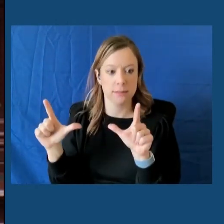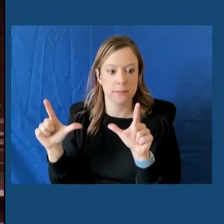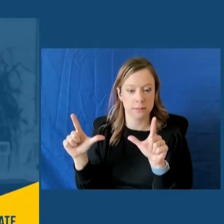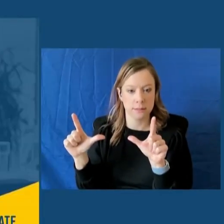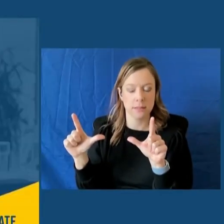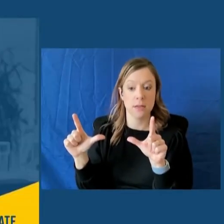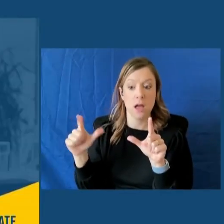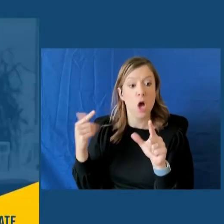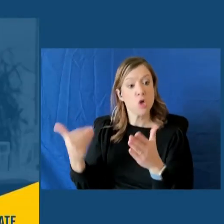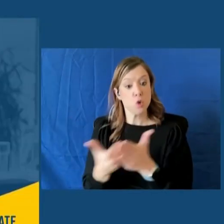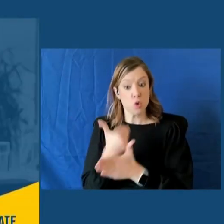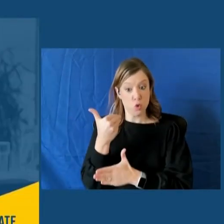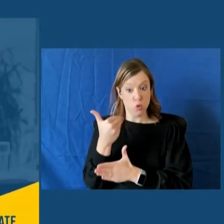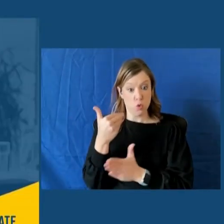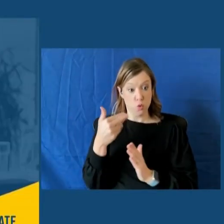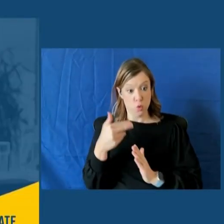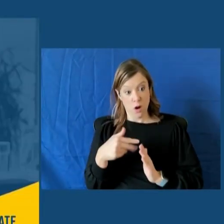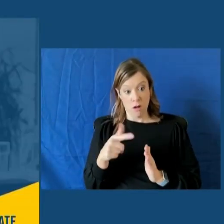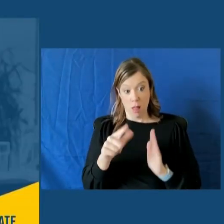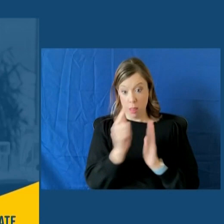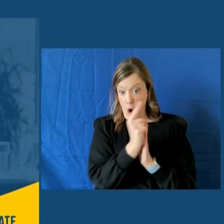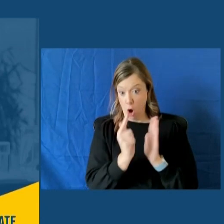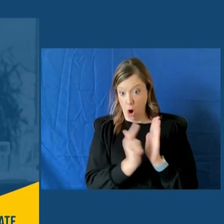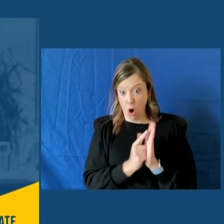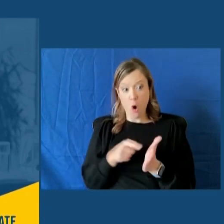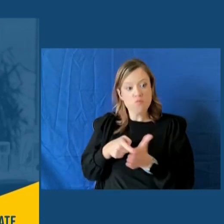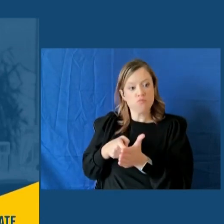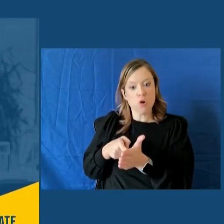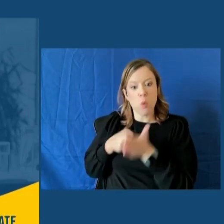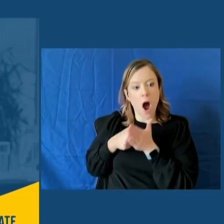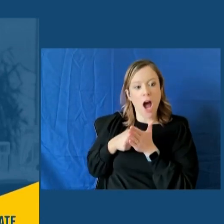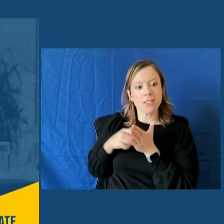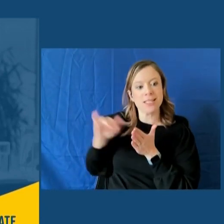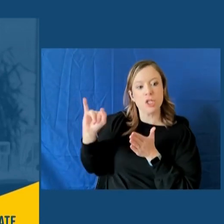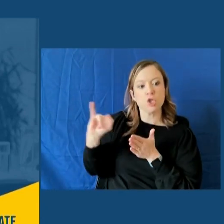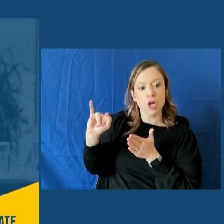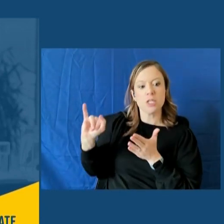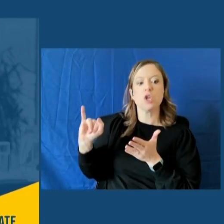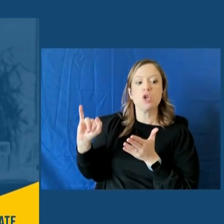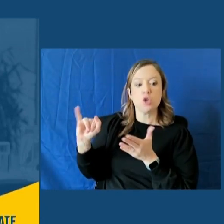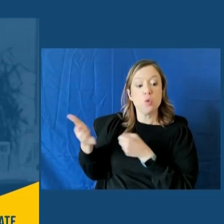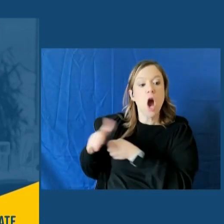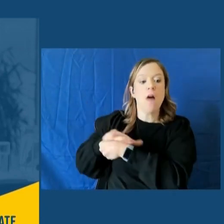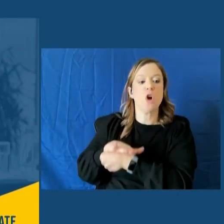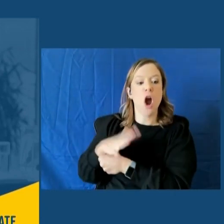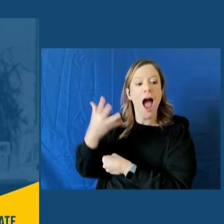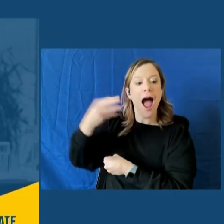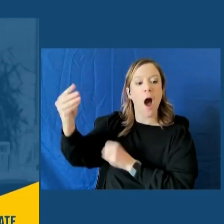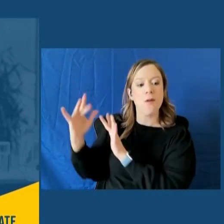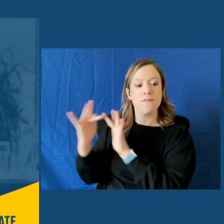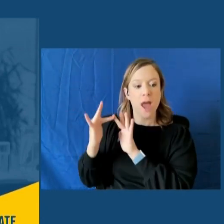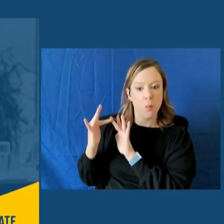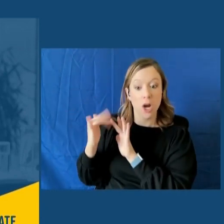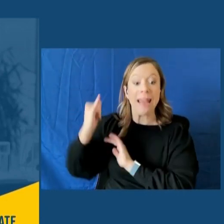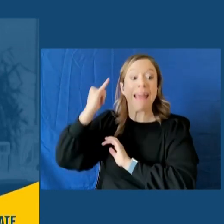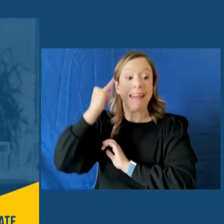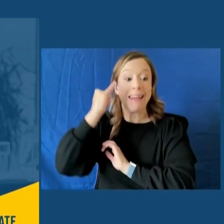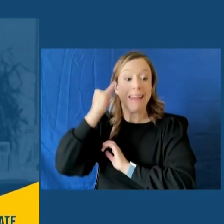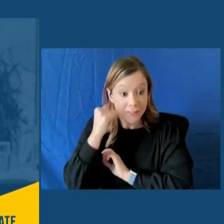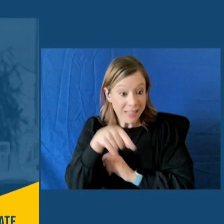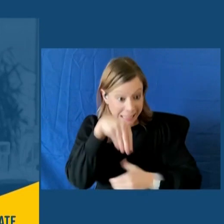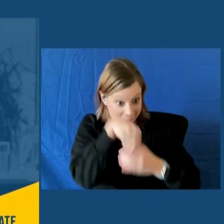will require insurers to provide out-of-network coverage when timely appointments are not available